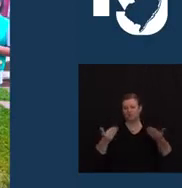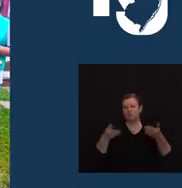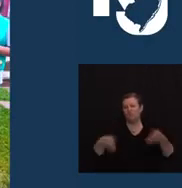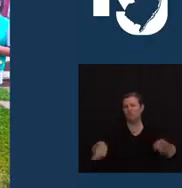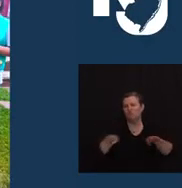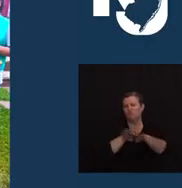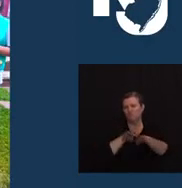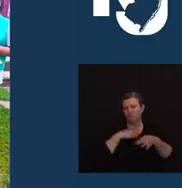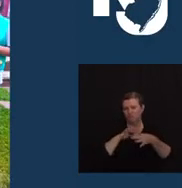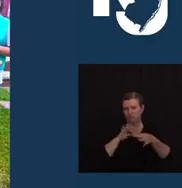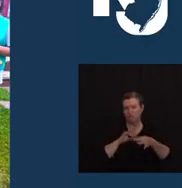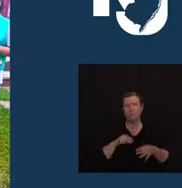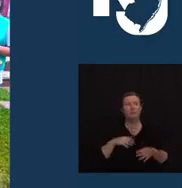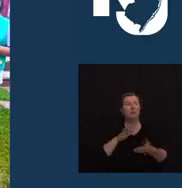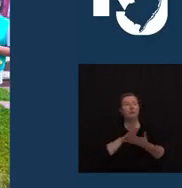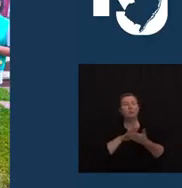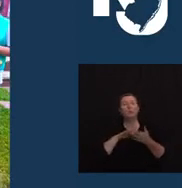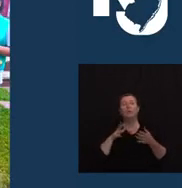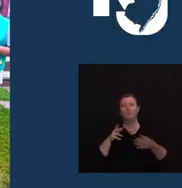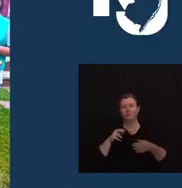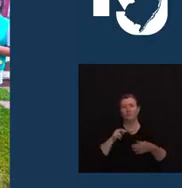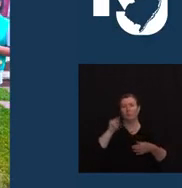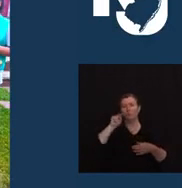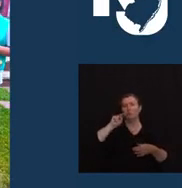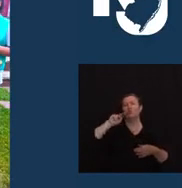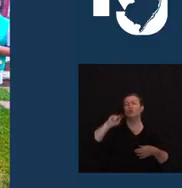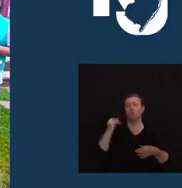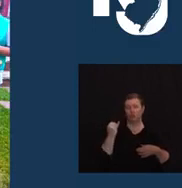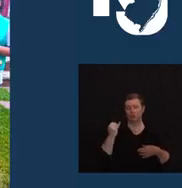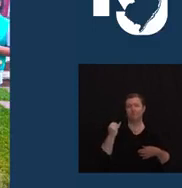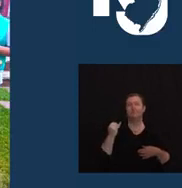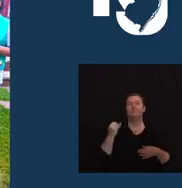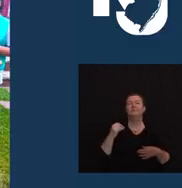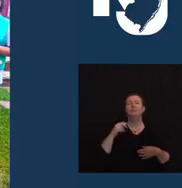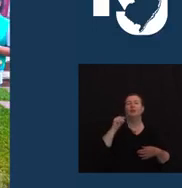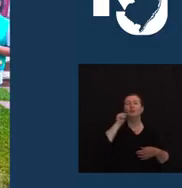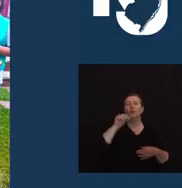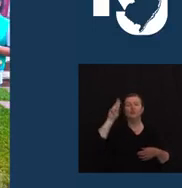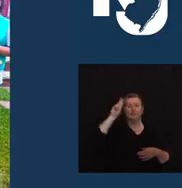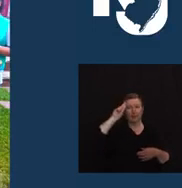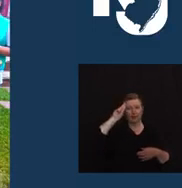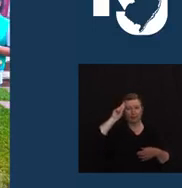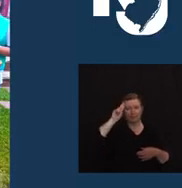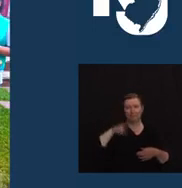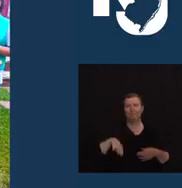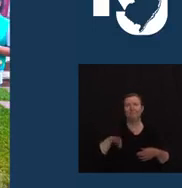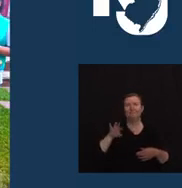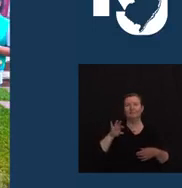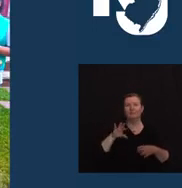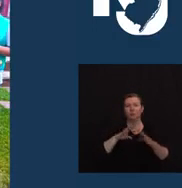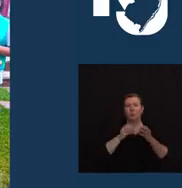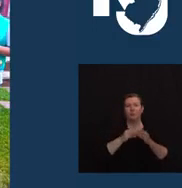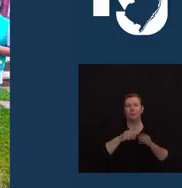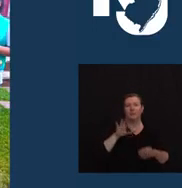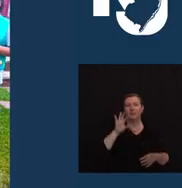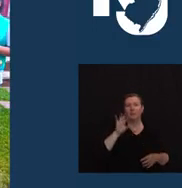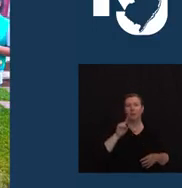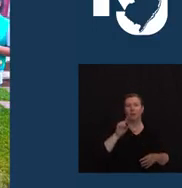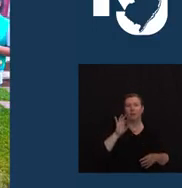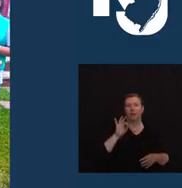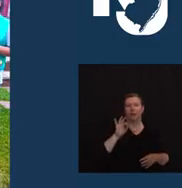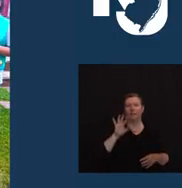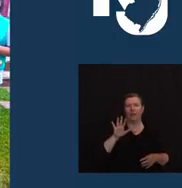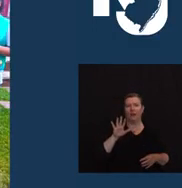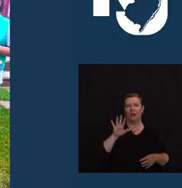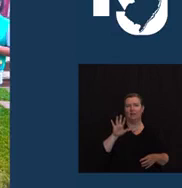Girl Scouts of Northern New Jersey, troop number 95817 from Englewood. They have been collecting personal supplies